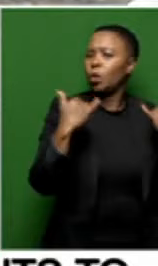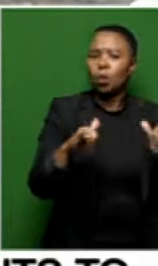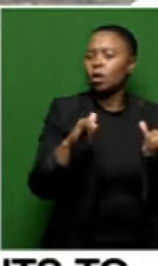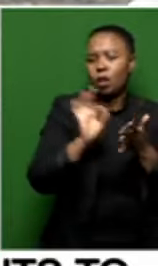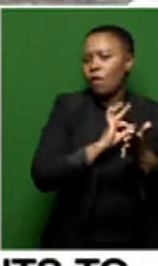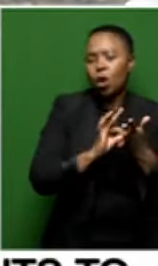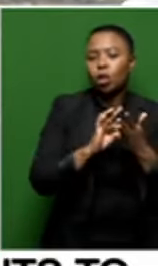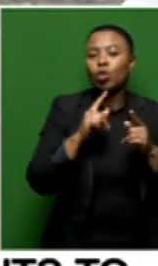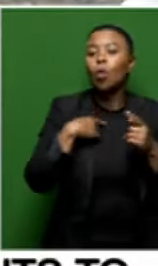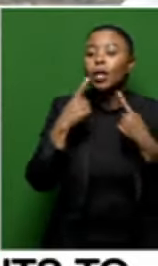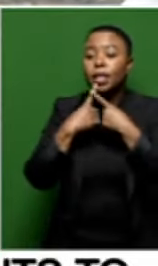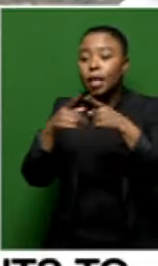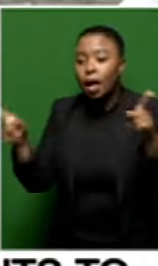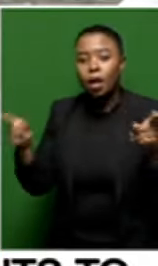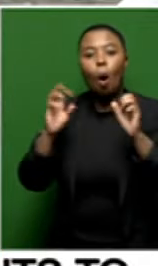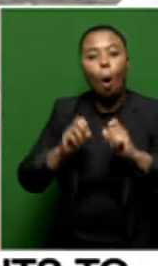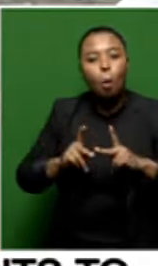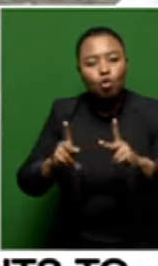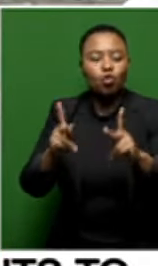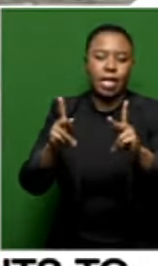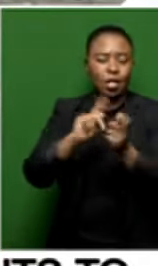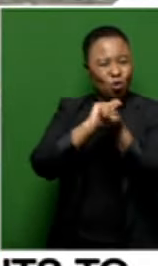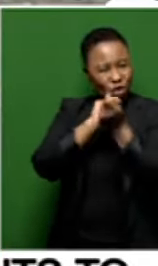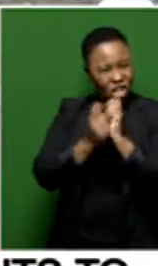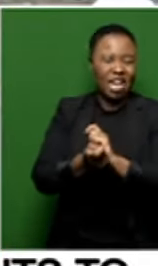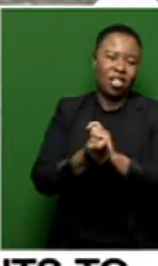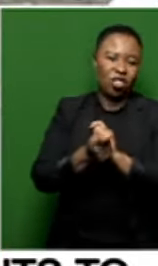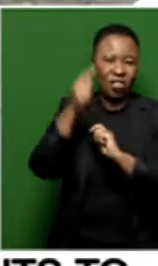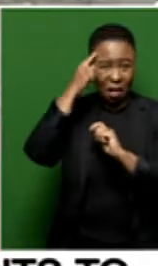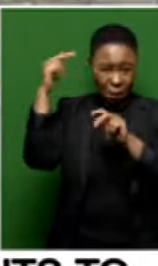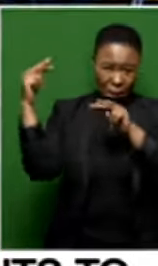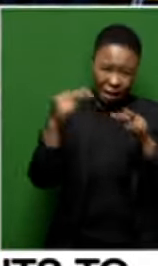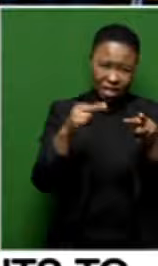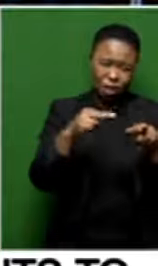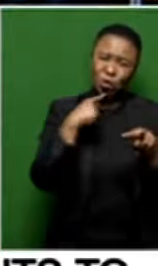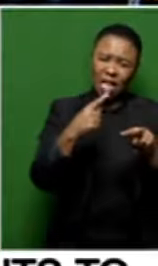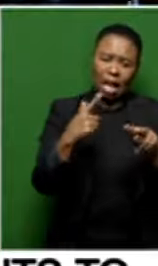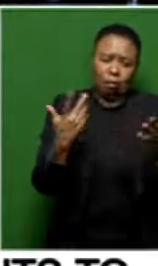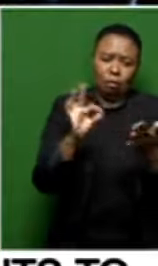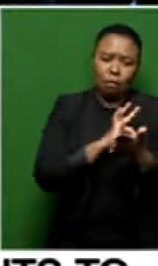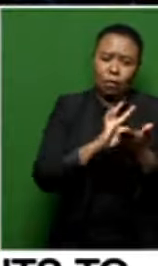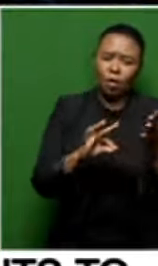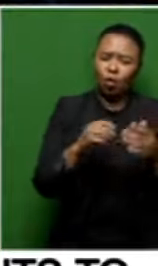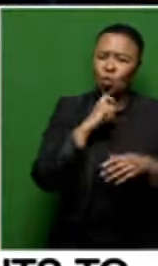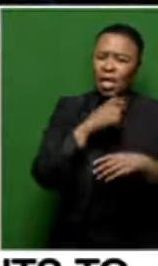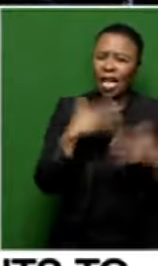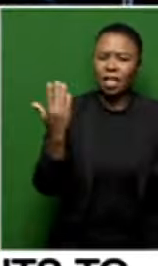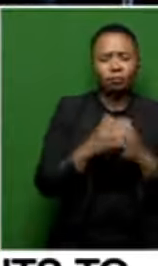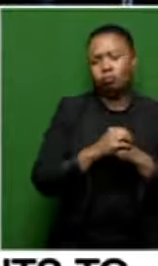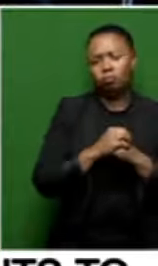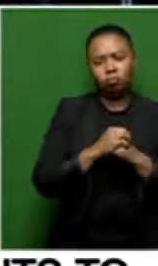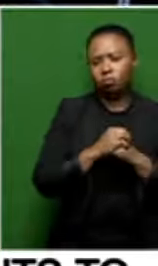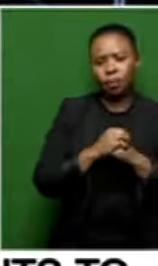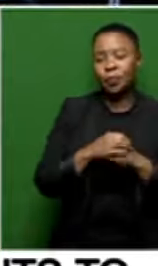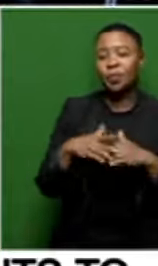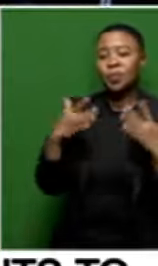vote. And you are saying to them, this is the opportunity to change that perception that voting is useless. Both COP and the NFP hope to sway